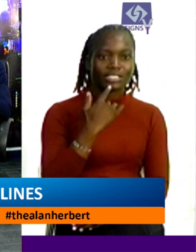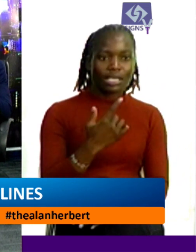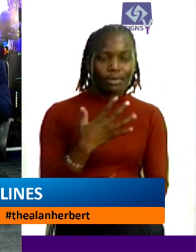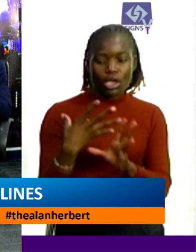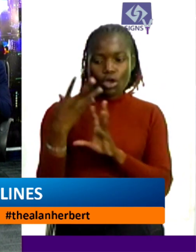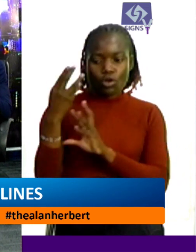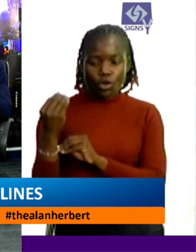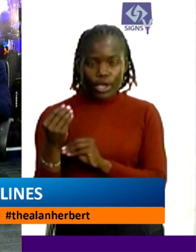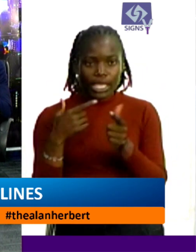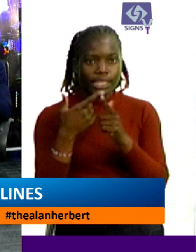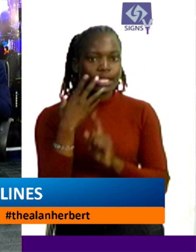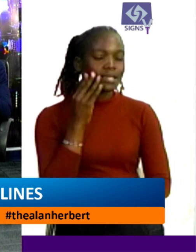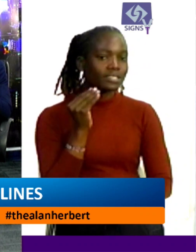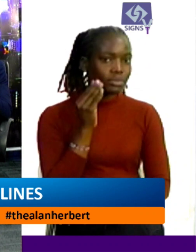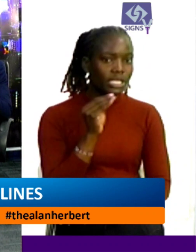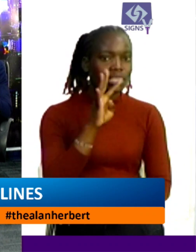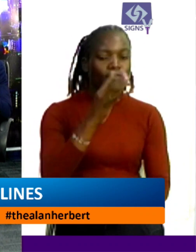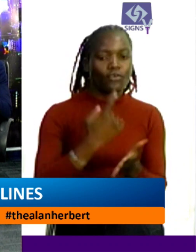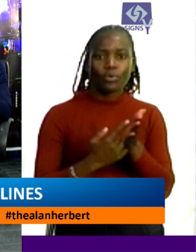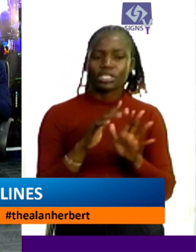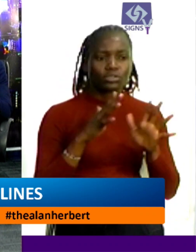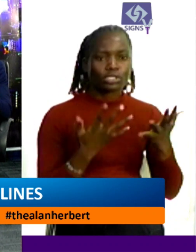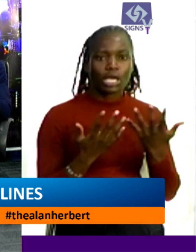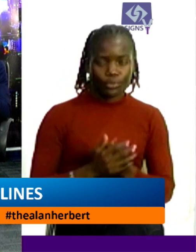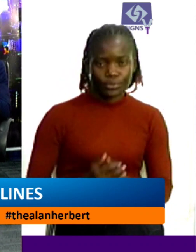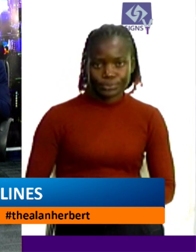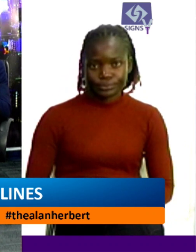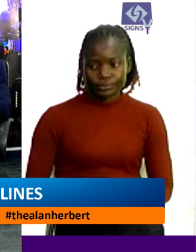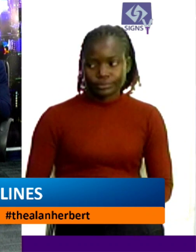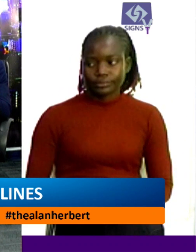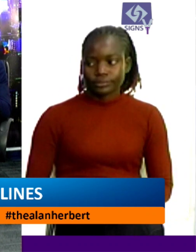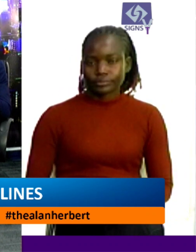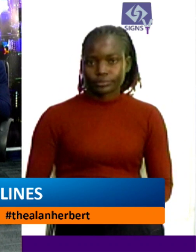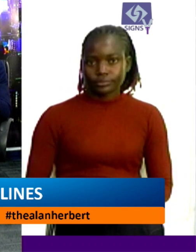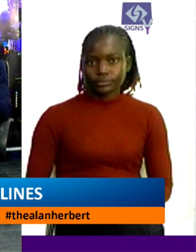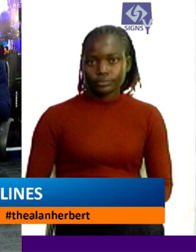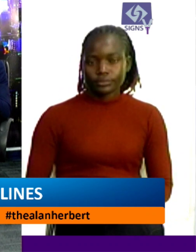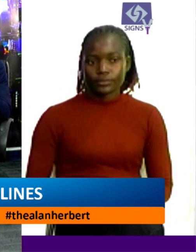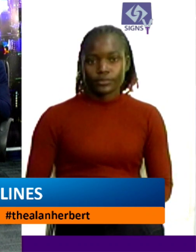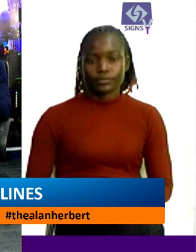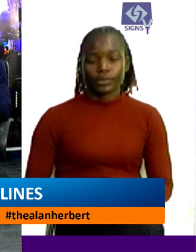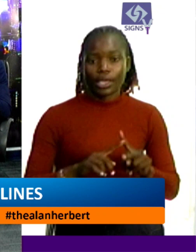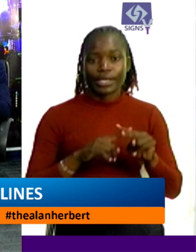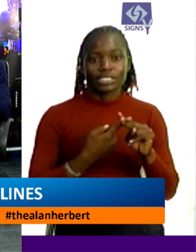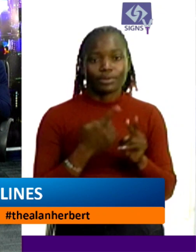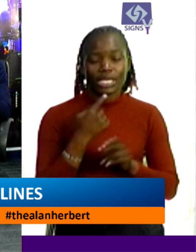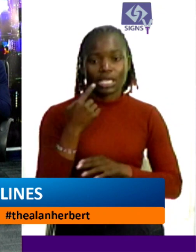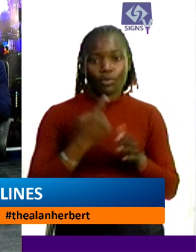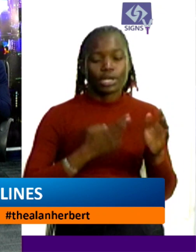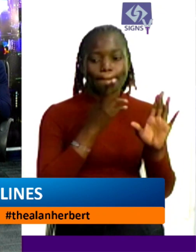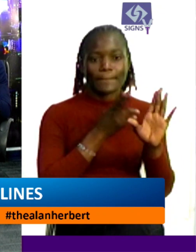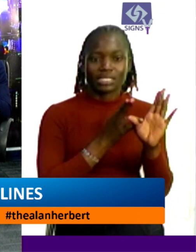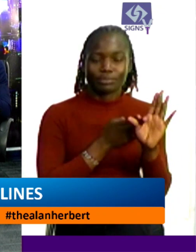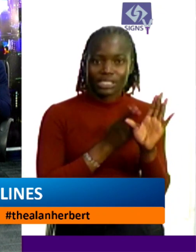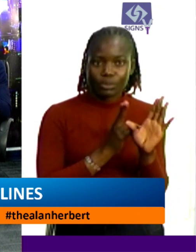going, and the experience in the 4 weeks. How was it? Yeah, I will begin by saying that participating